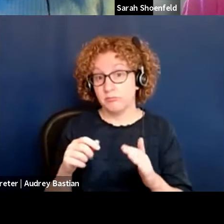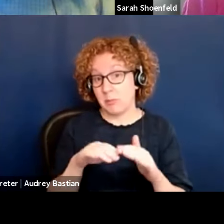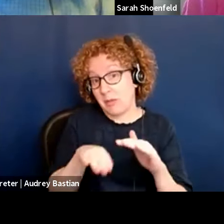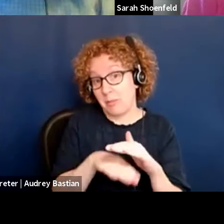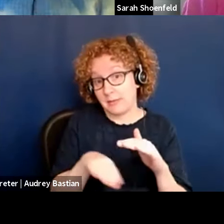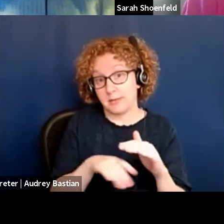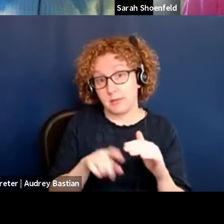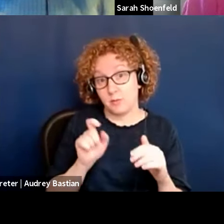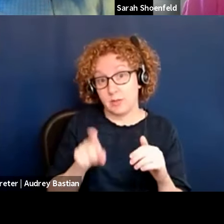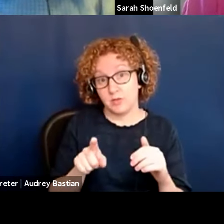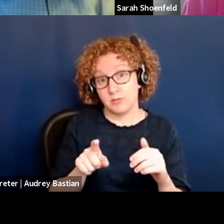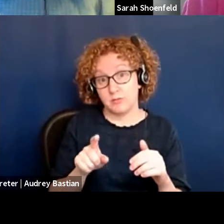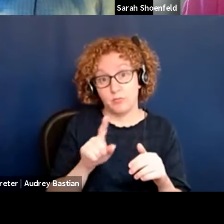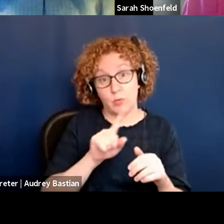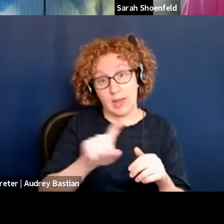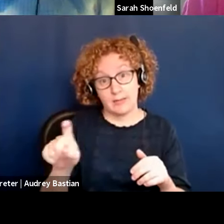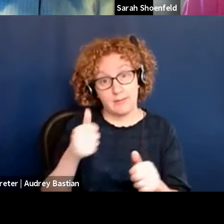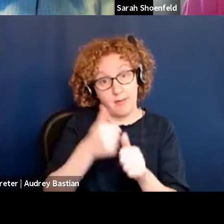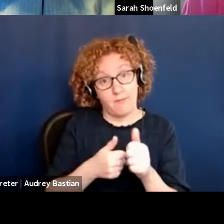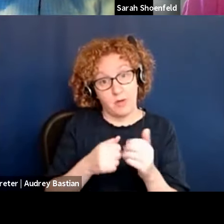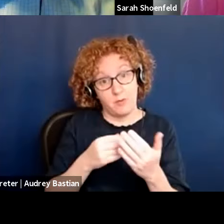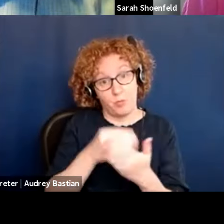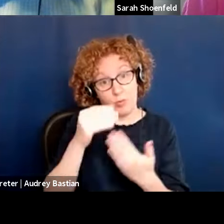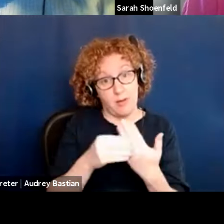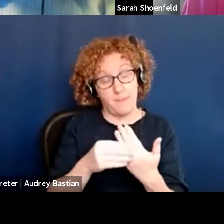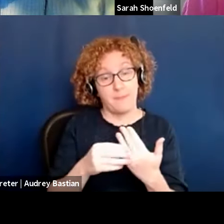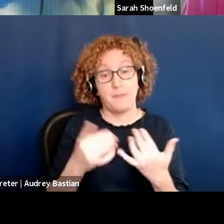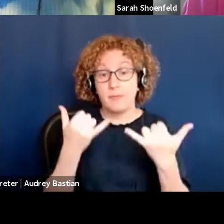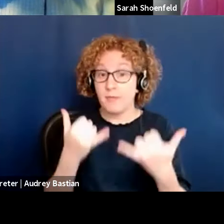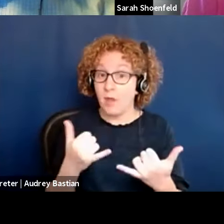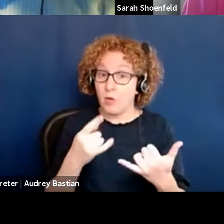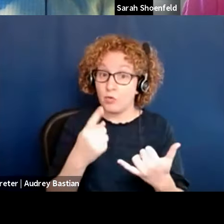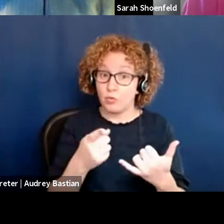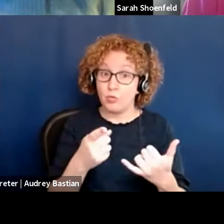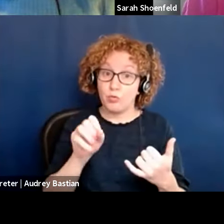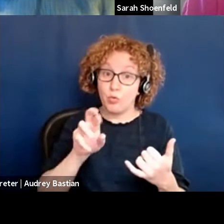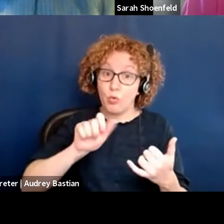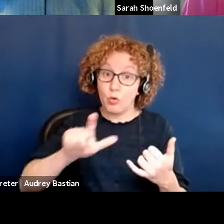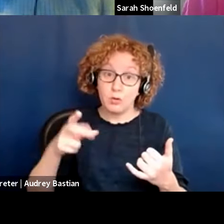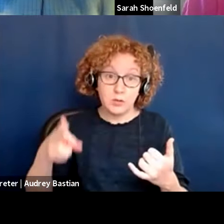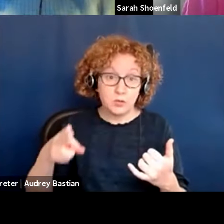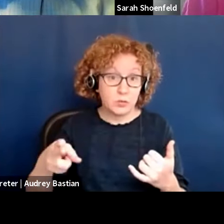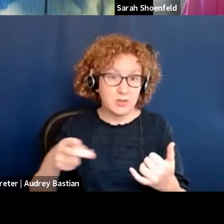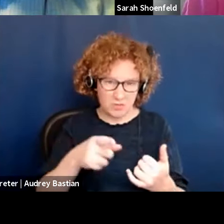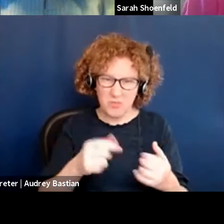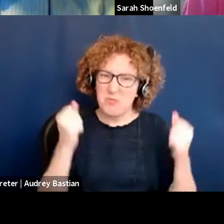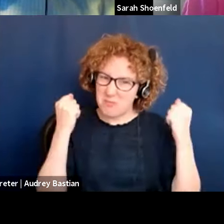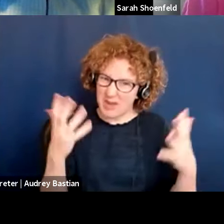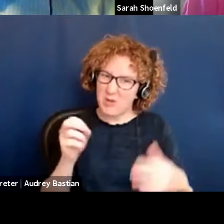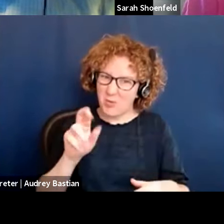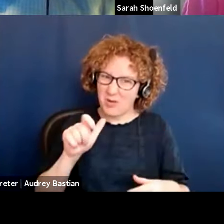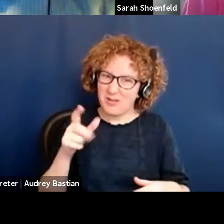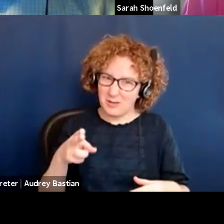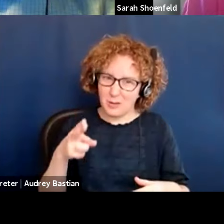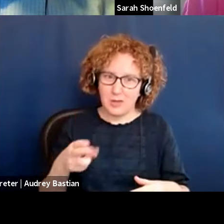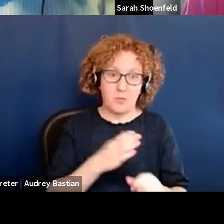we, ask at every program. Now that you've done oral histories, and I know that you've done a lot of oral histories at this point before and